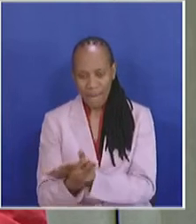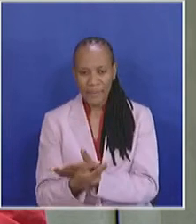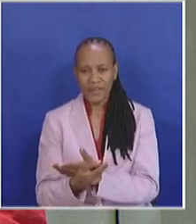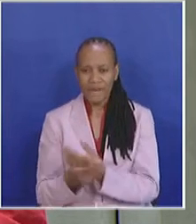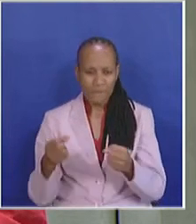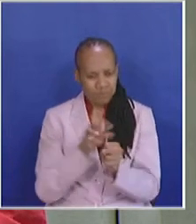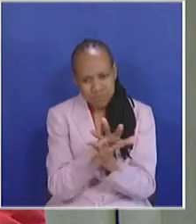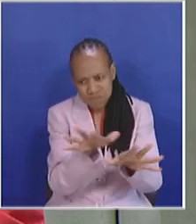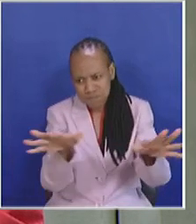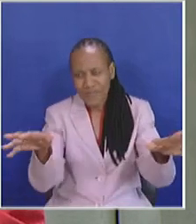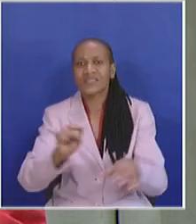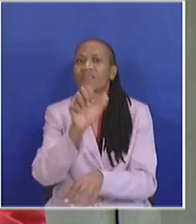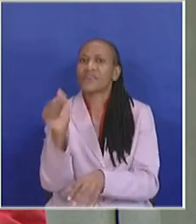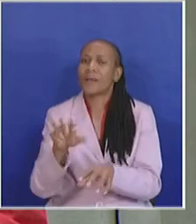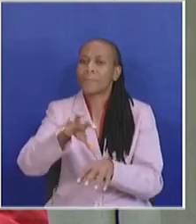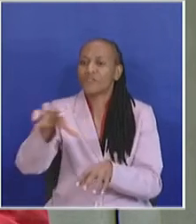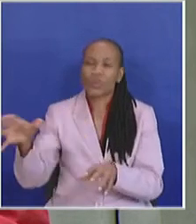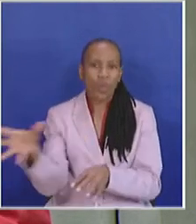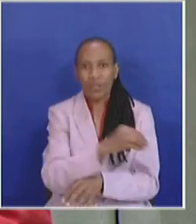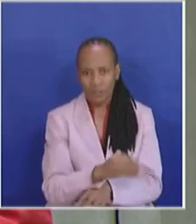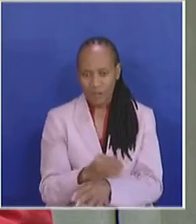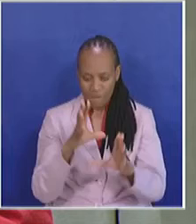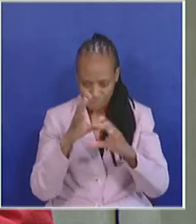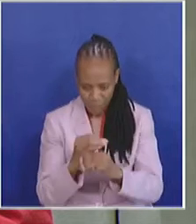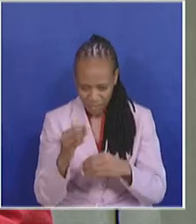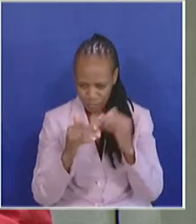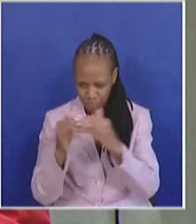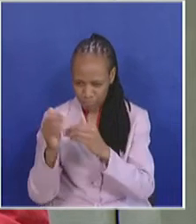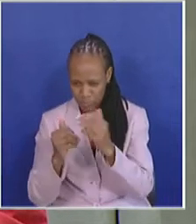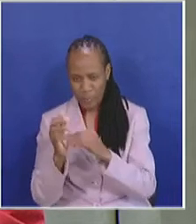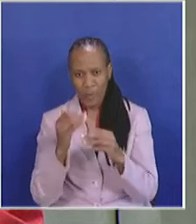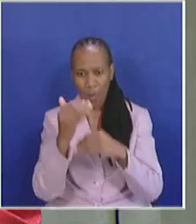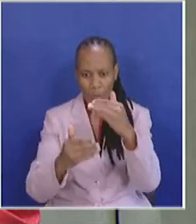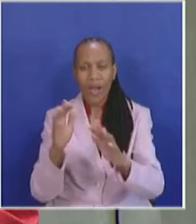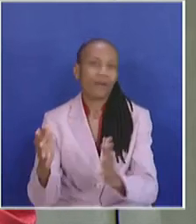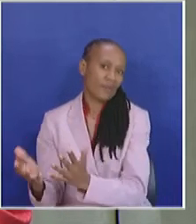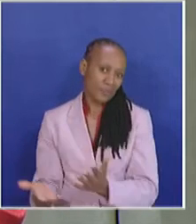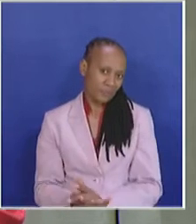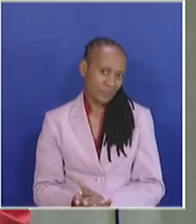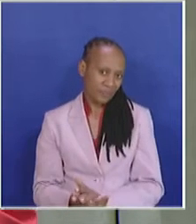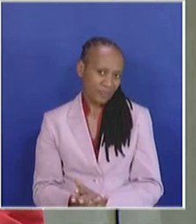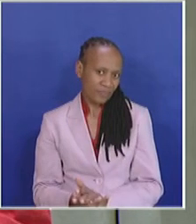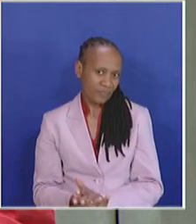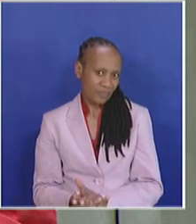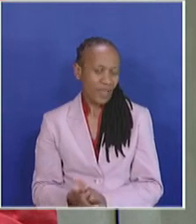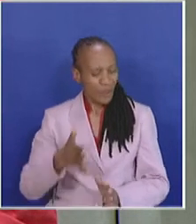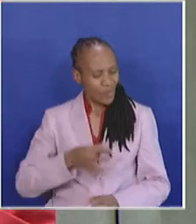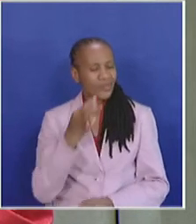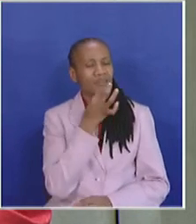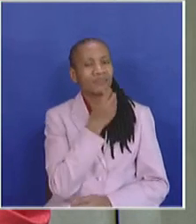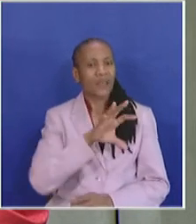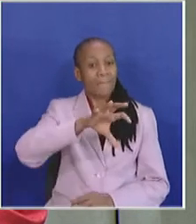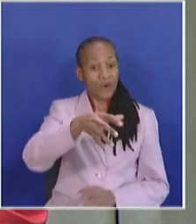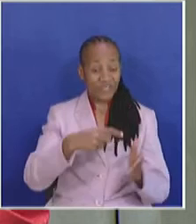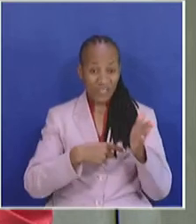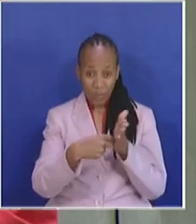country with a special focus on infrastructure investment and development. Let me hasten to say that the Provincial